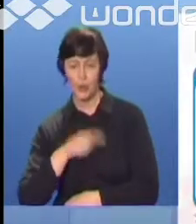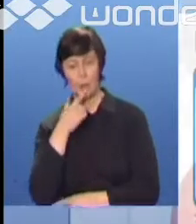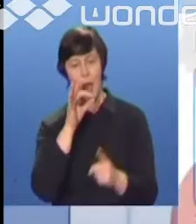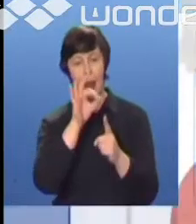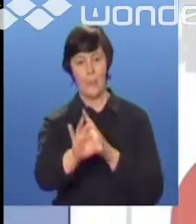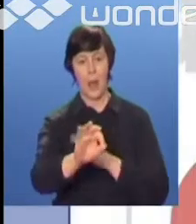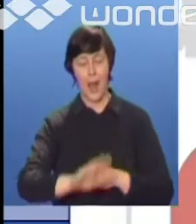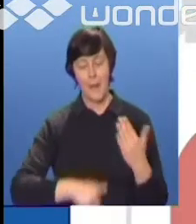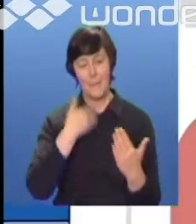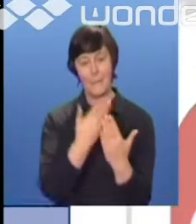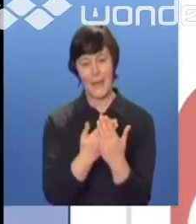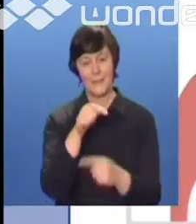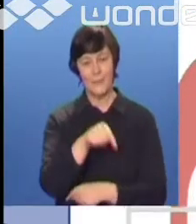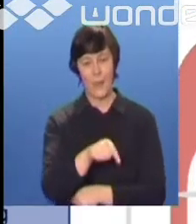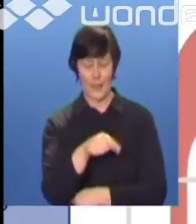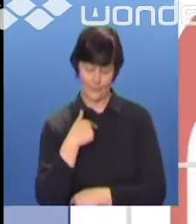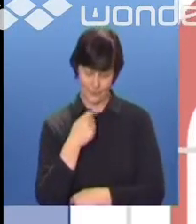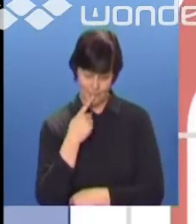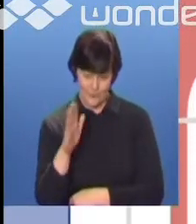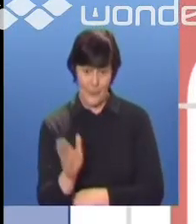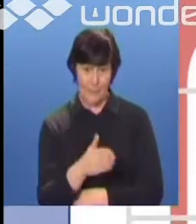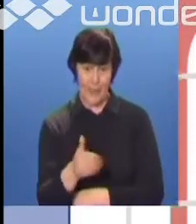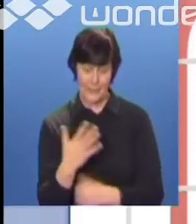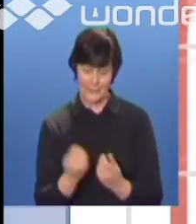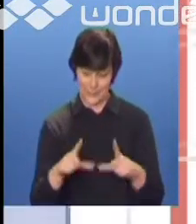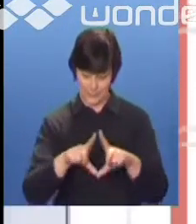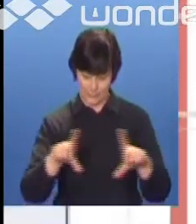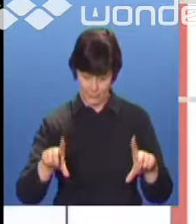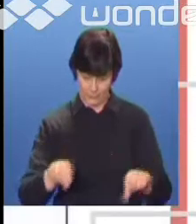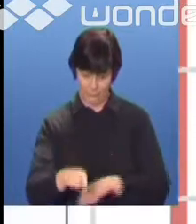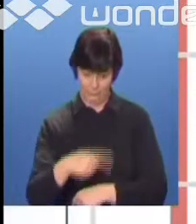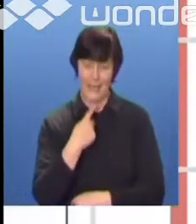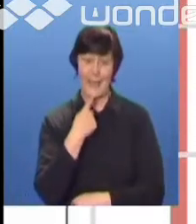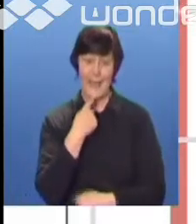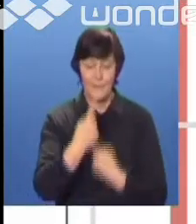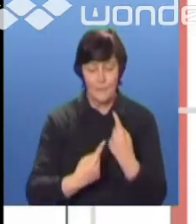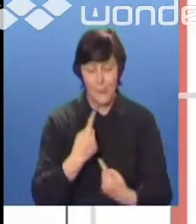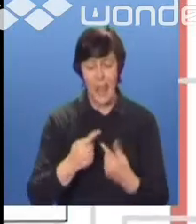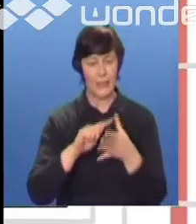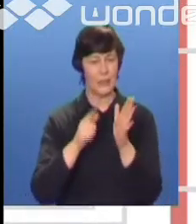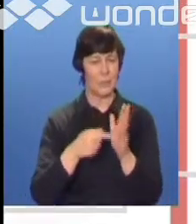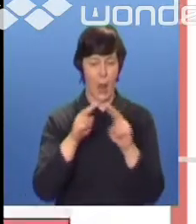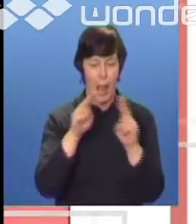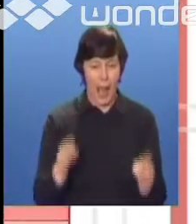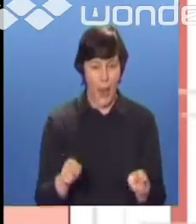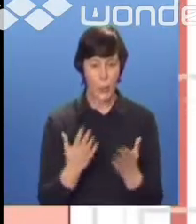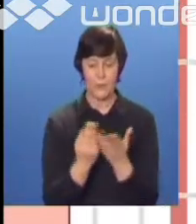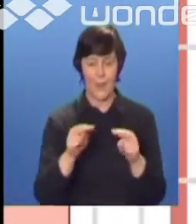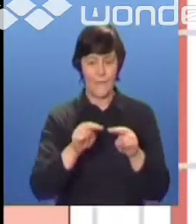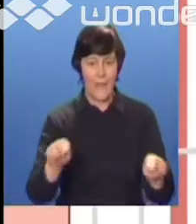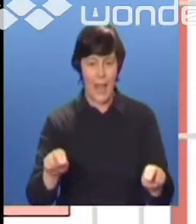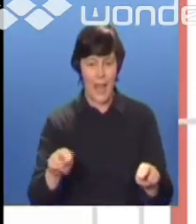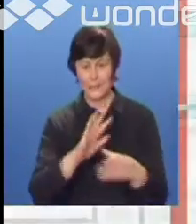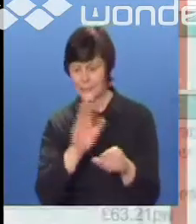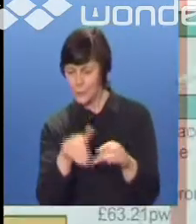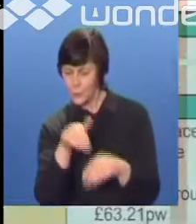for. The magazine is clearly laid out by area, and each home is advertised with relevant information, such as the property's